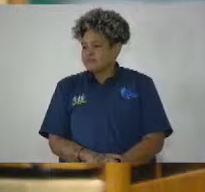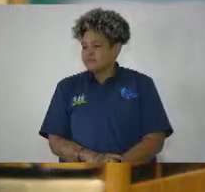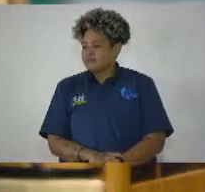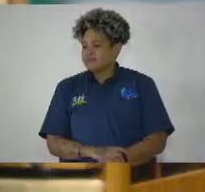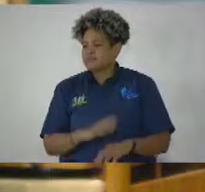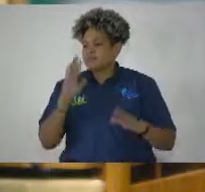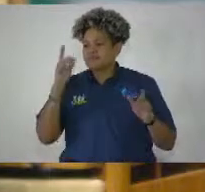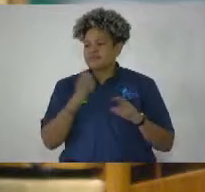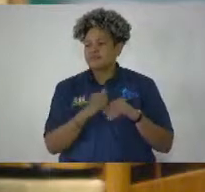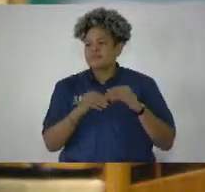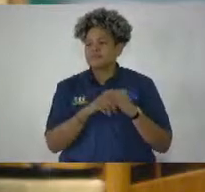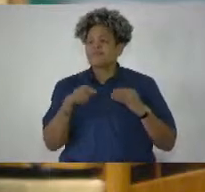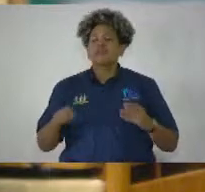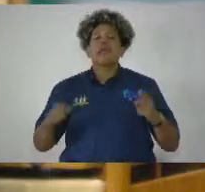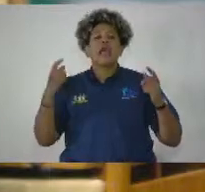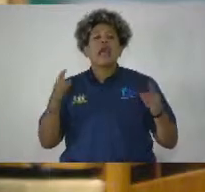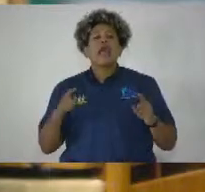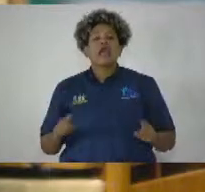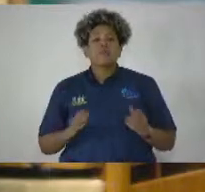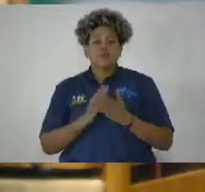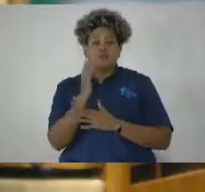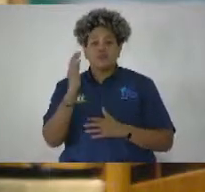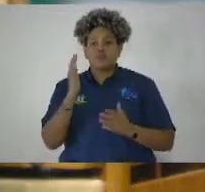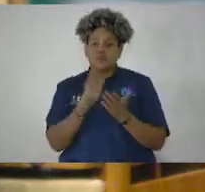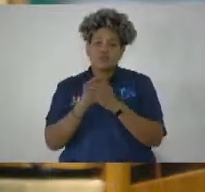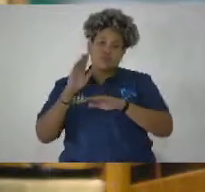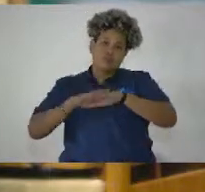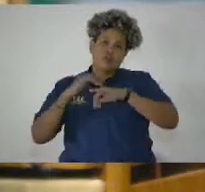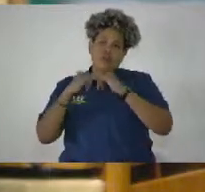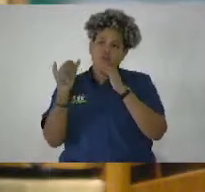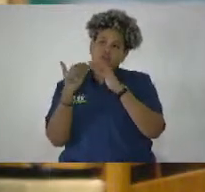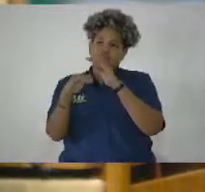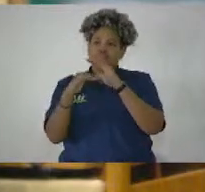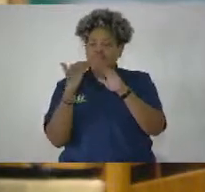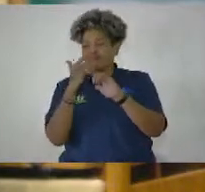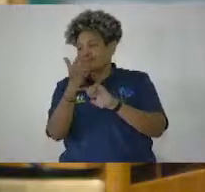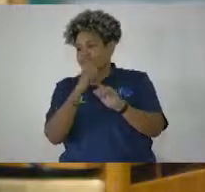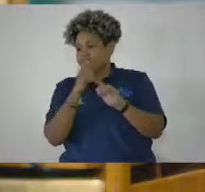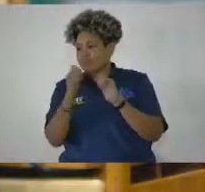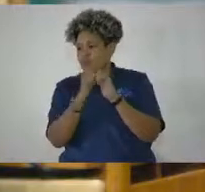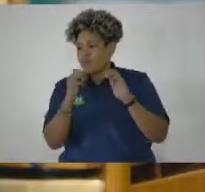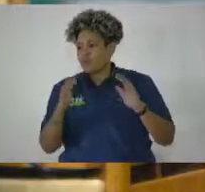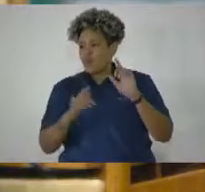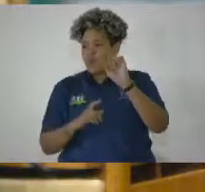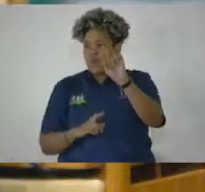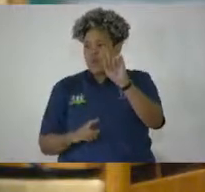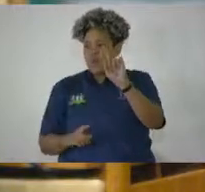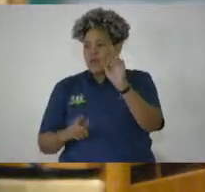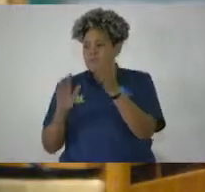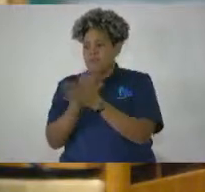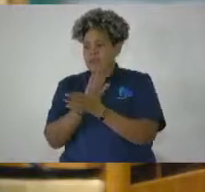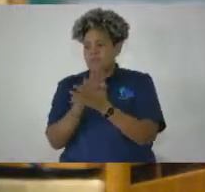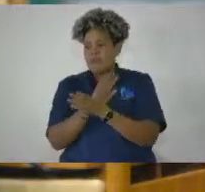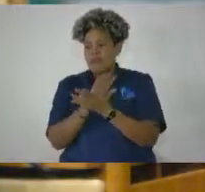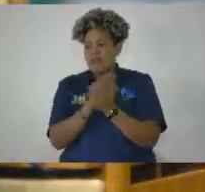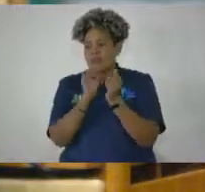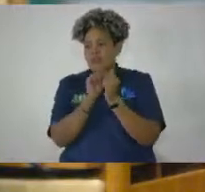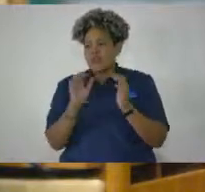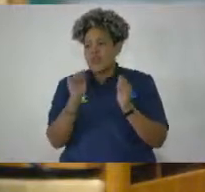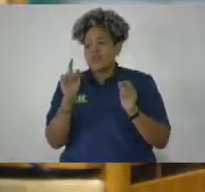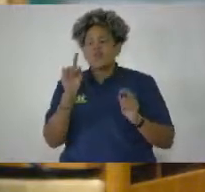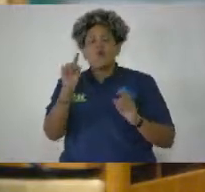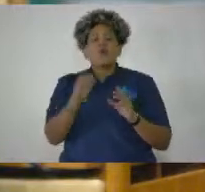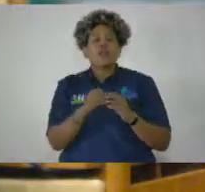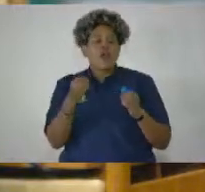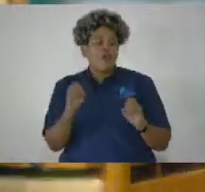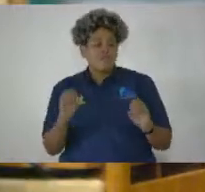Mr. Speaker, this has happened electronically, digitally, without one paper, without anybody going into an